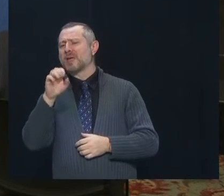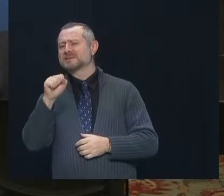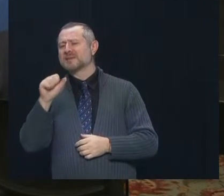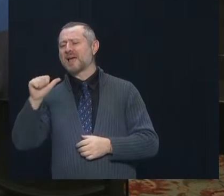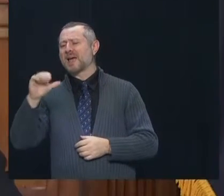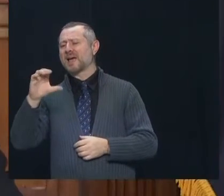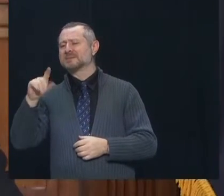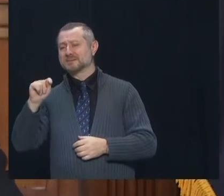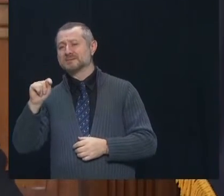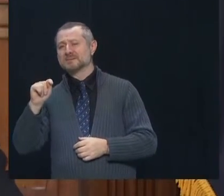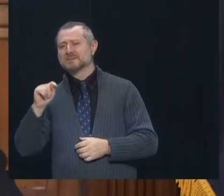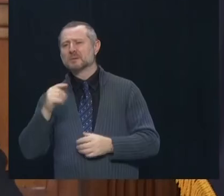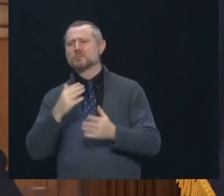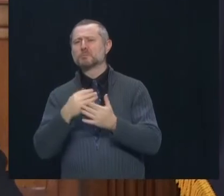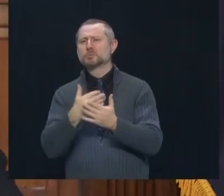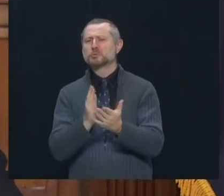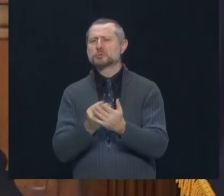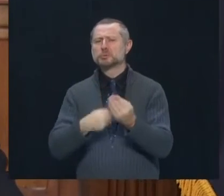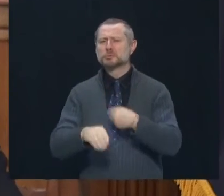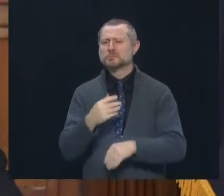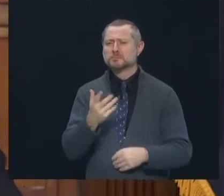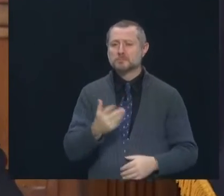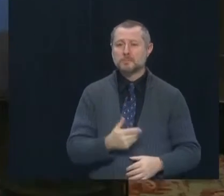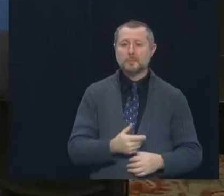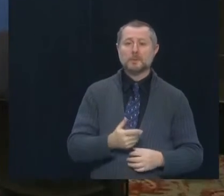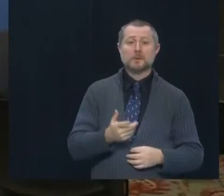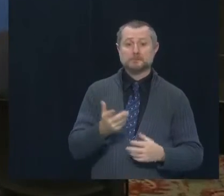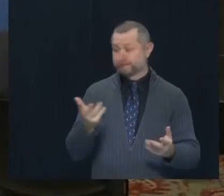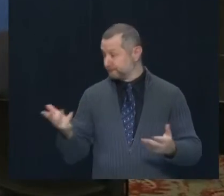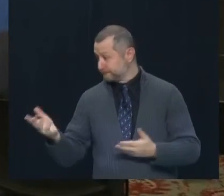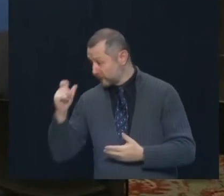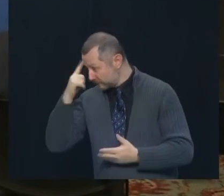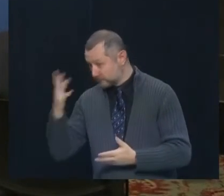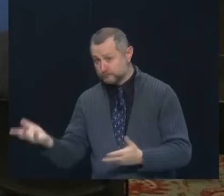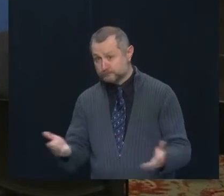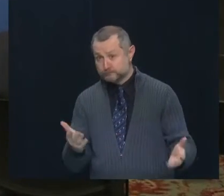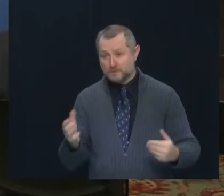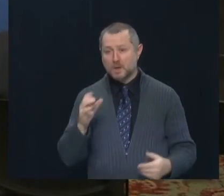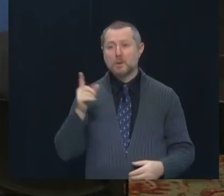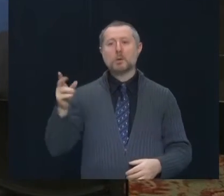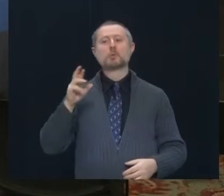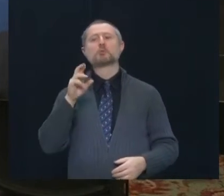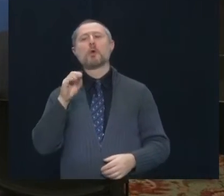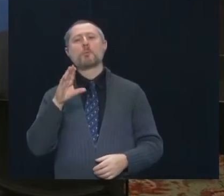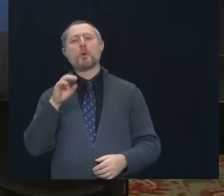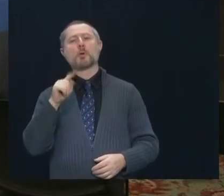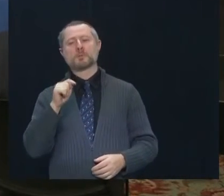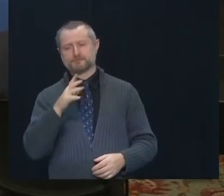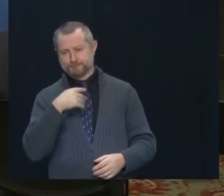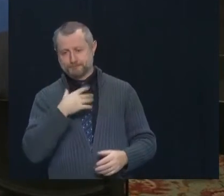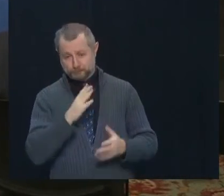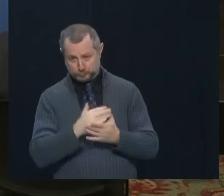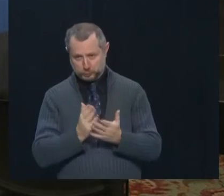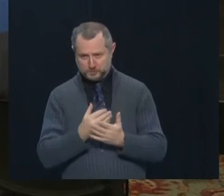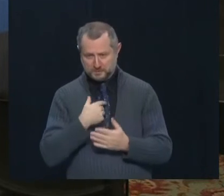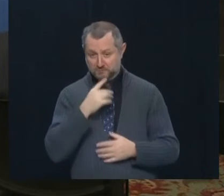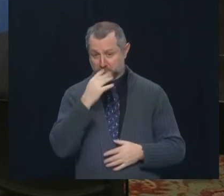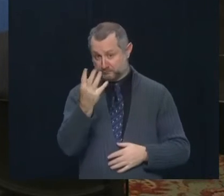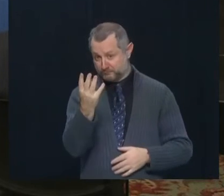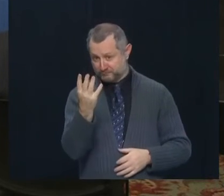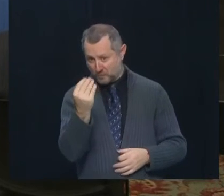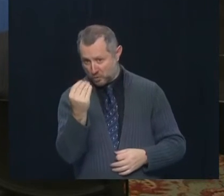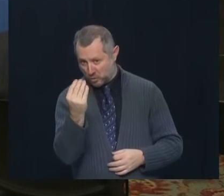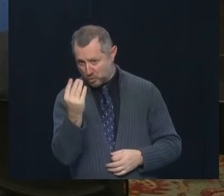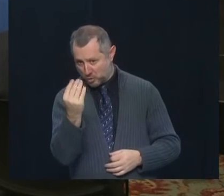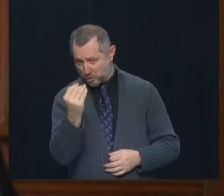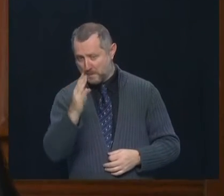director. Go ahead. So on the budget, as you know, we had a $14 billion revenue shortfall.